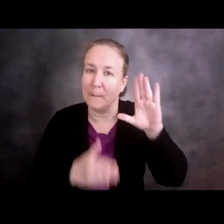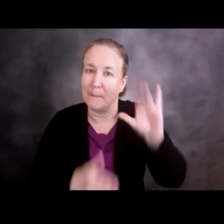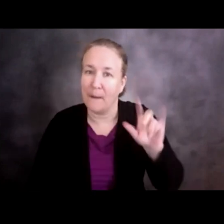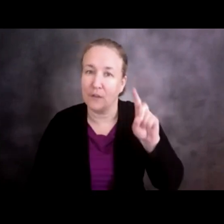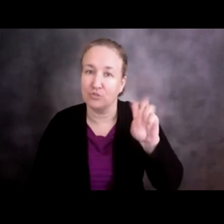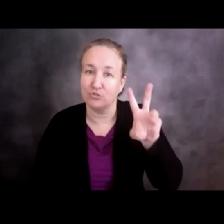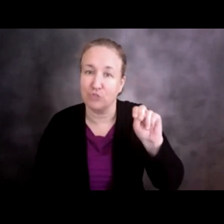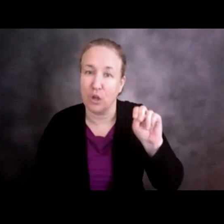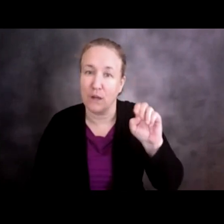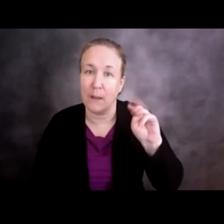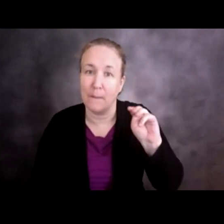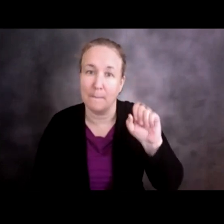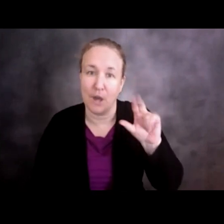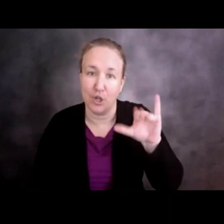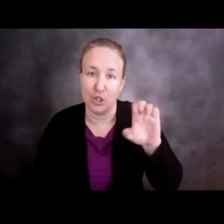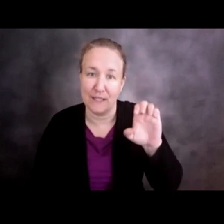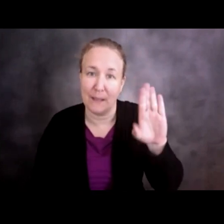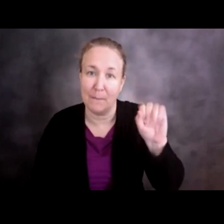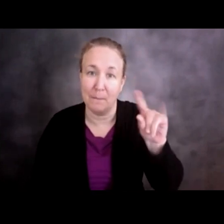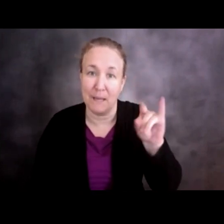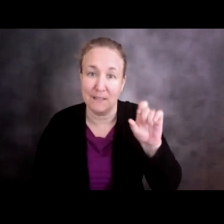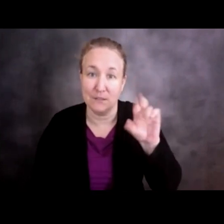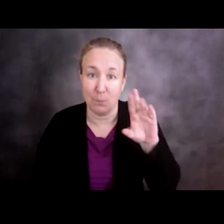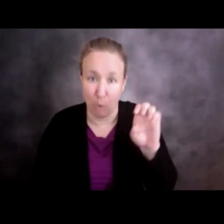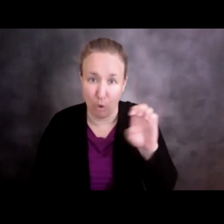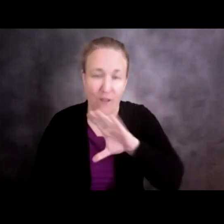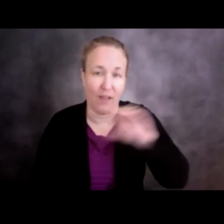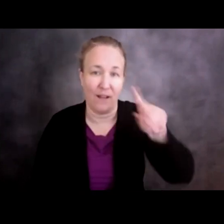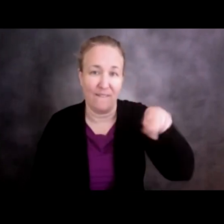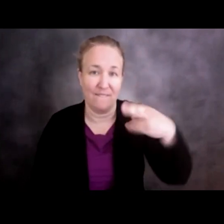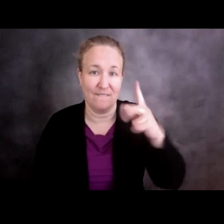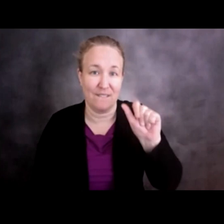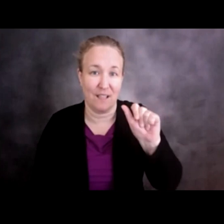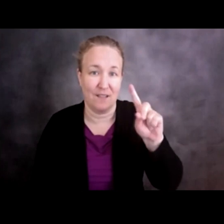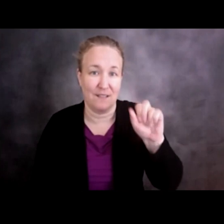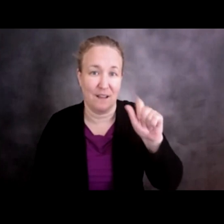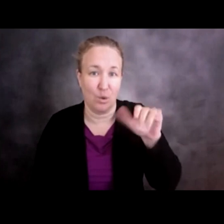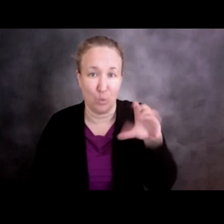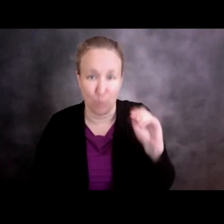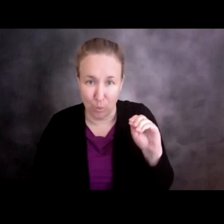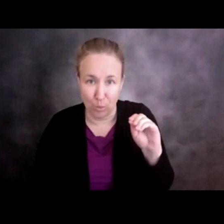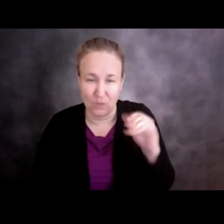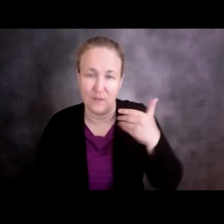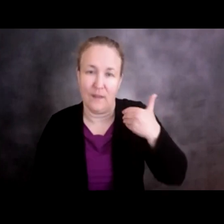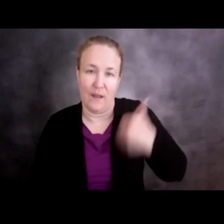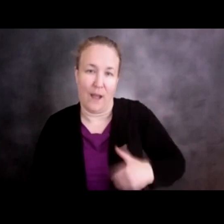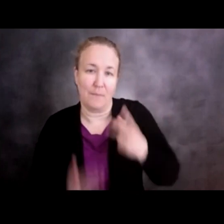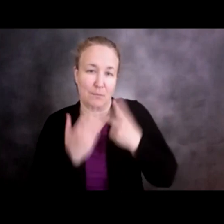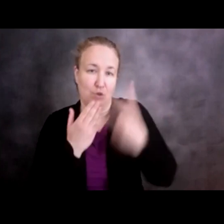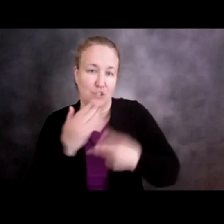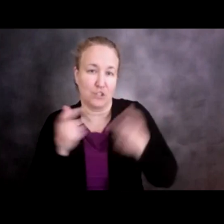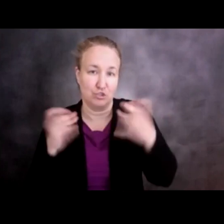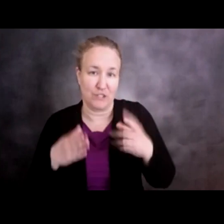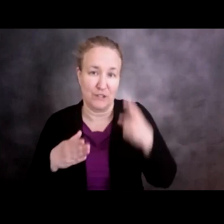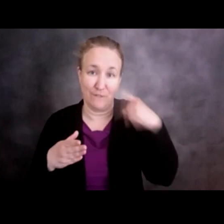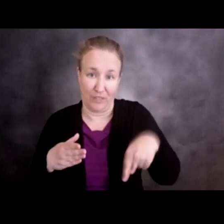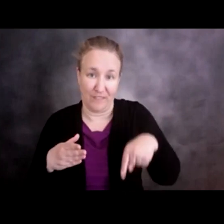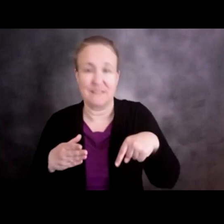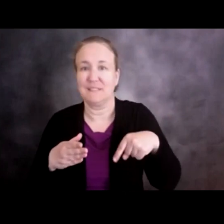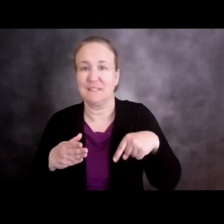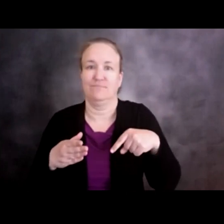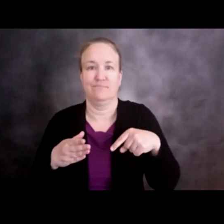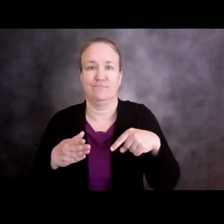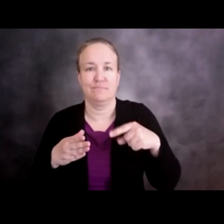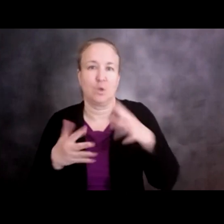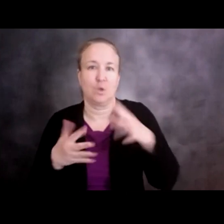and Philadanco earlier today. I'm Sophie Rosenfeld. I'm the project director for this series on choice here at the